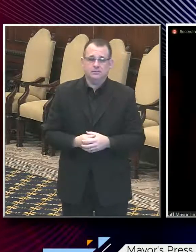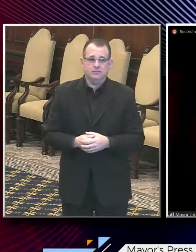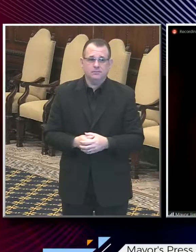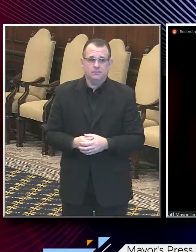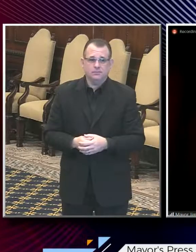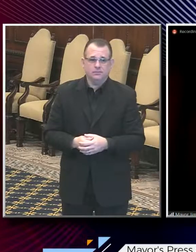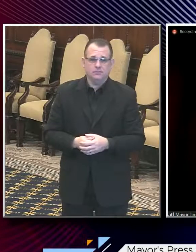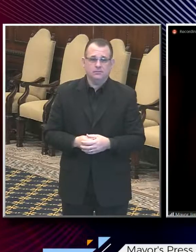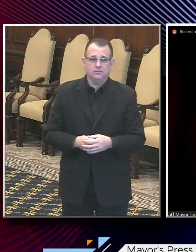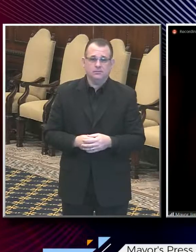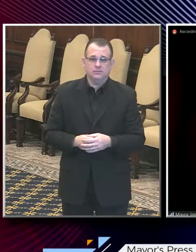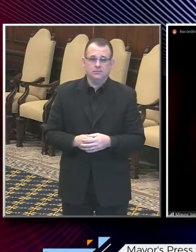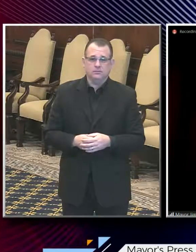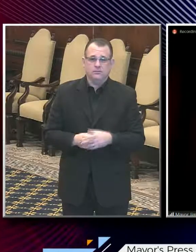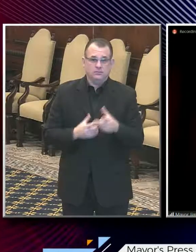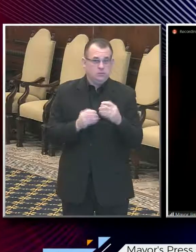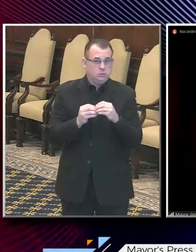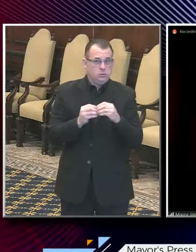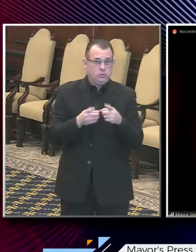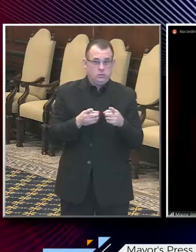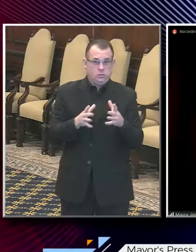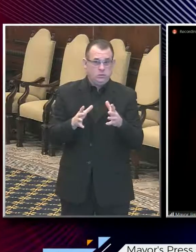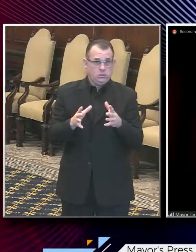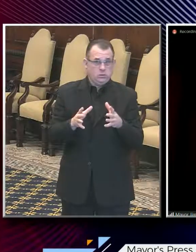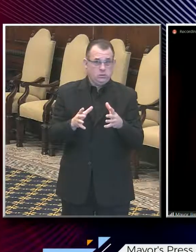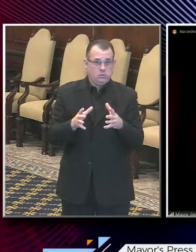Anybody else, Mike? Mike Dunn, you're unmuted.